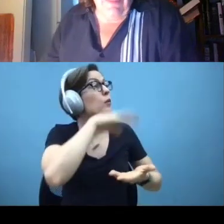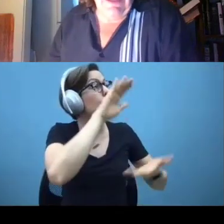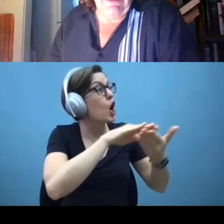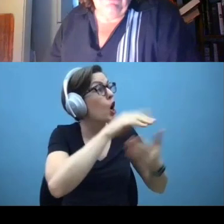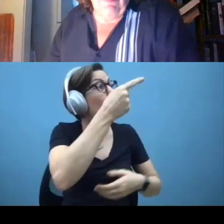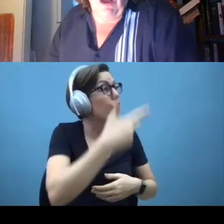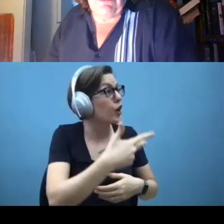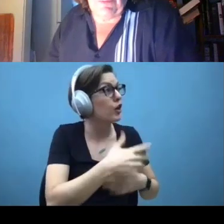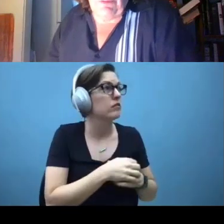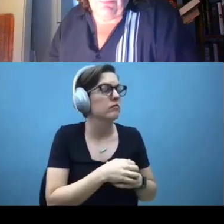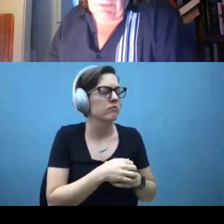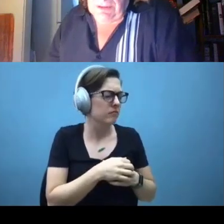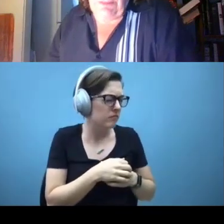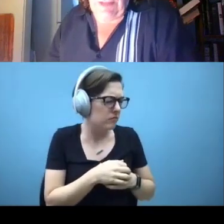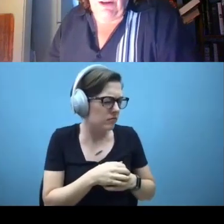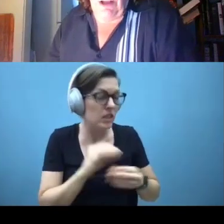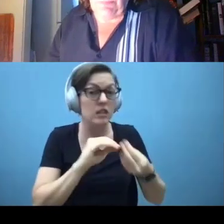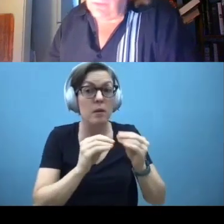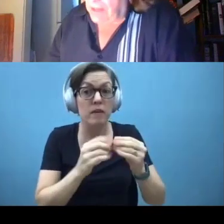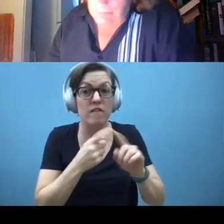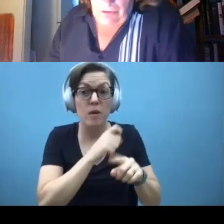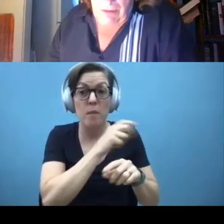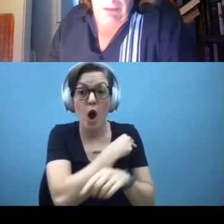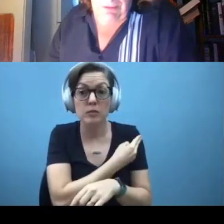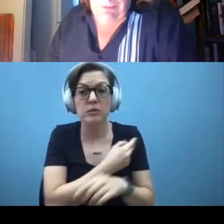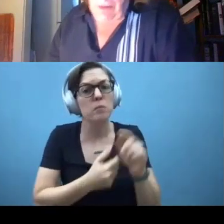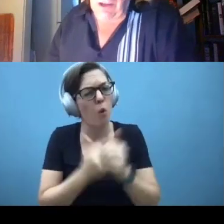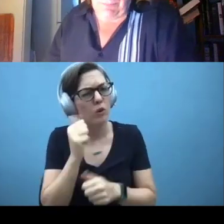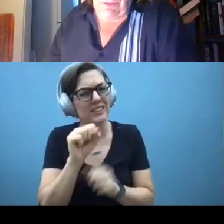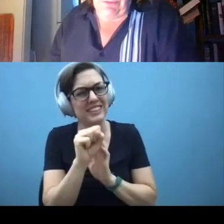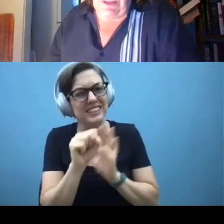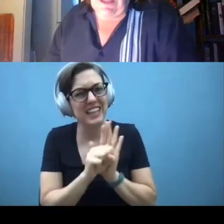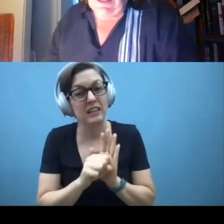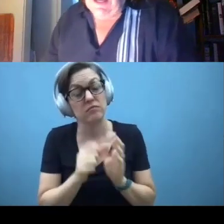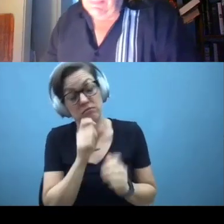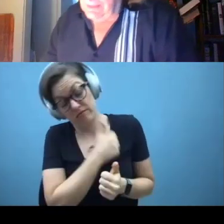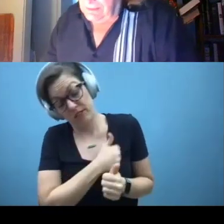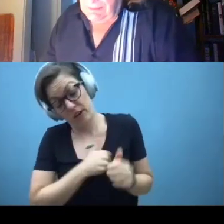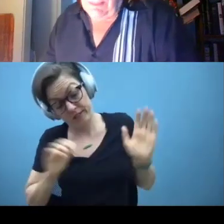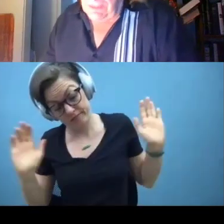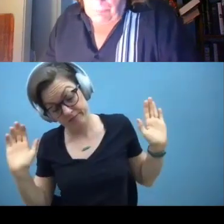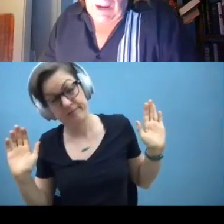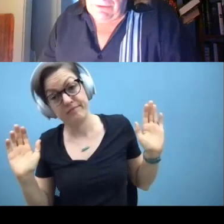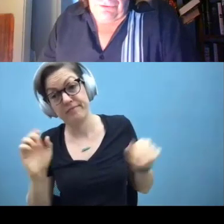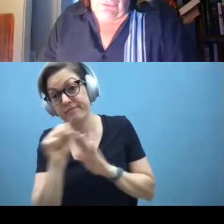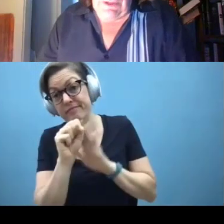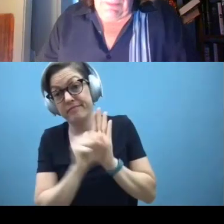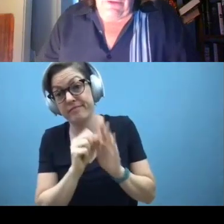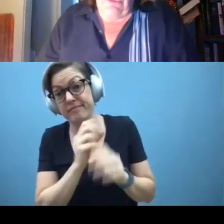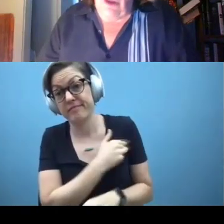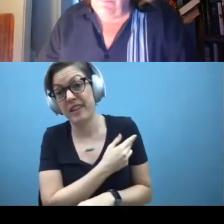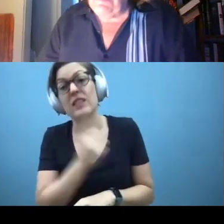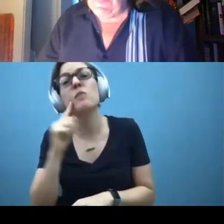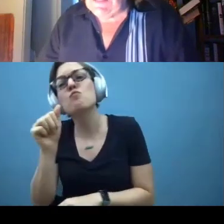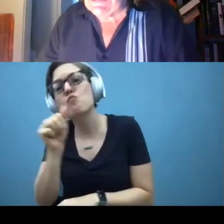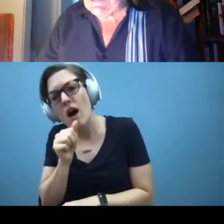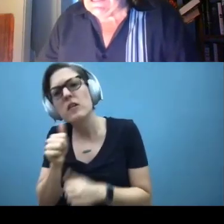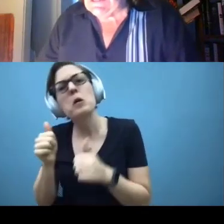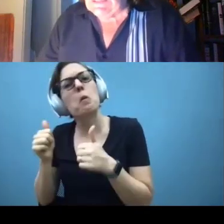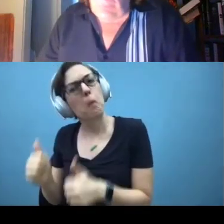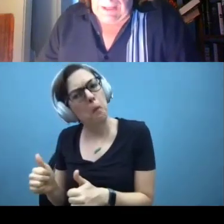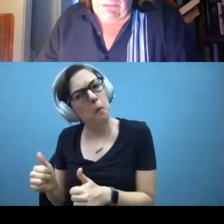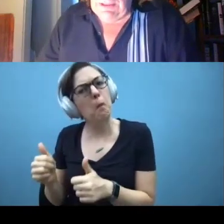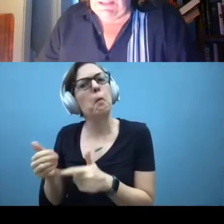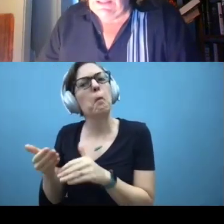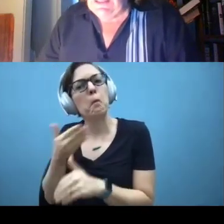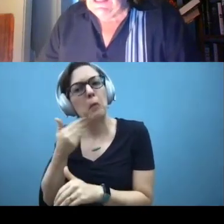seeing coming in from hospitals, particularly state hospitals, I'm sorry, state hospitals, I think the privates are doing a better job, at